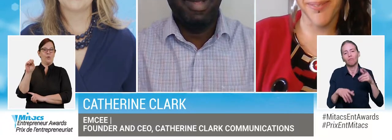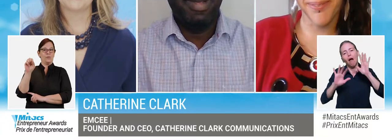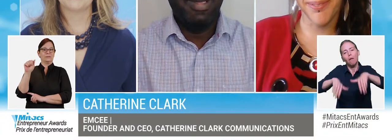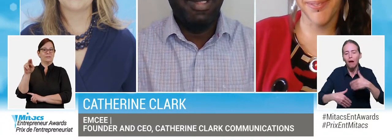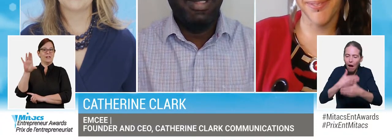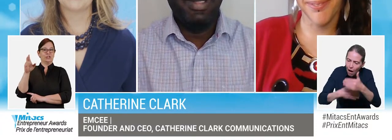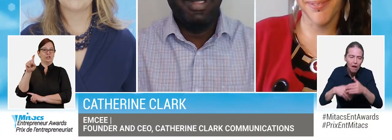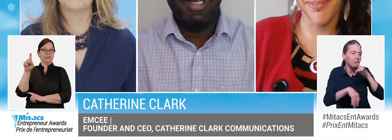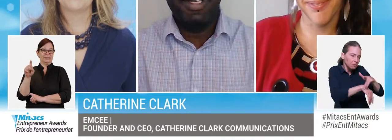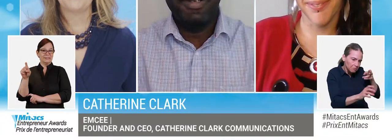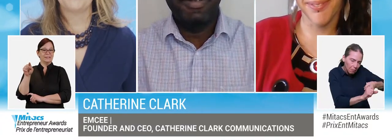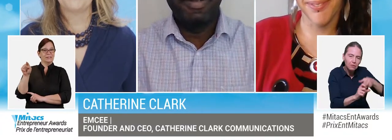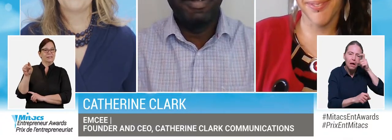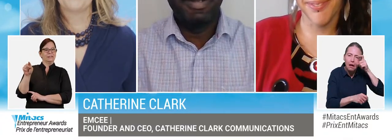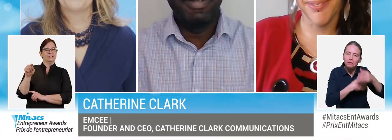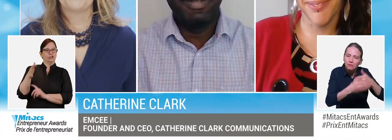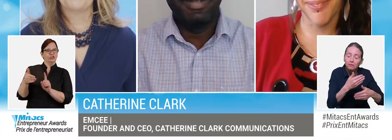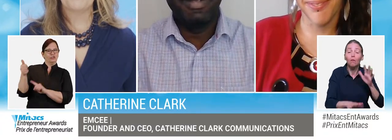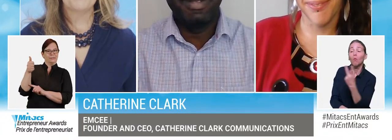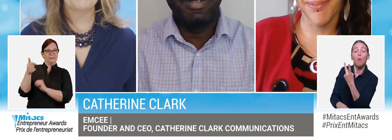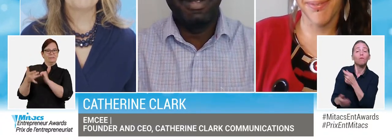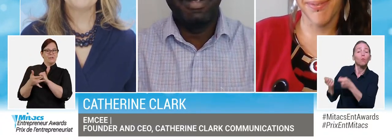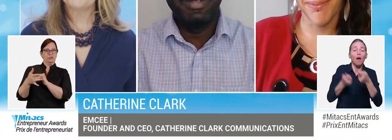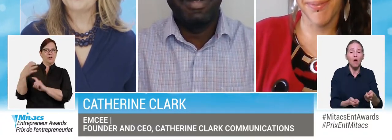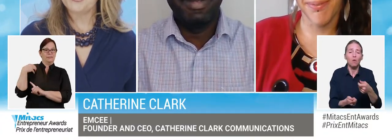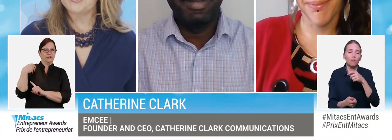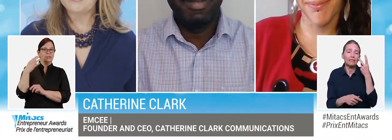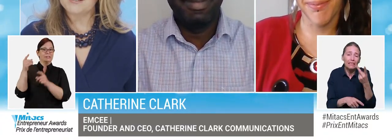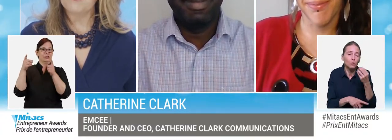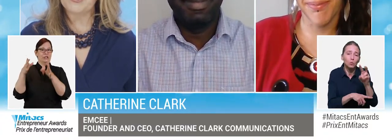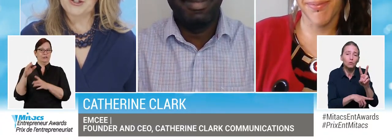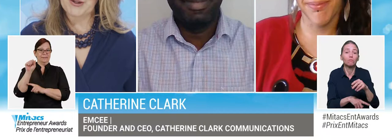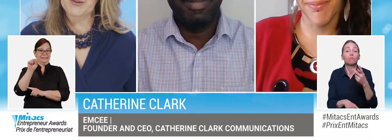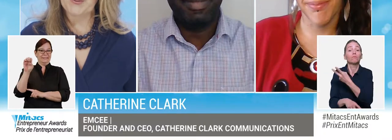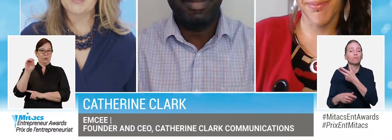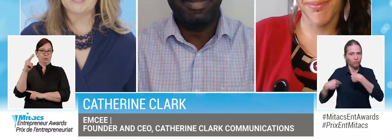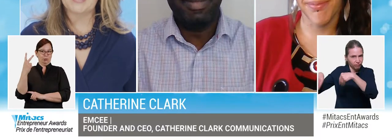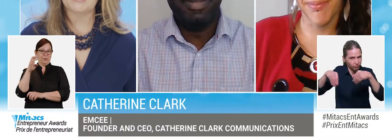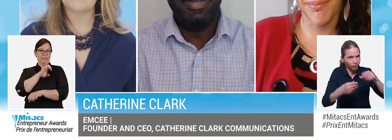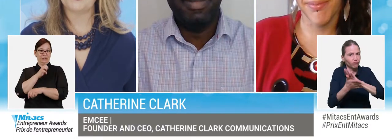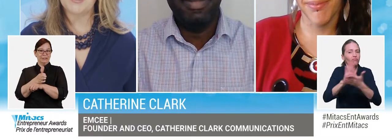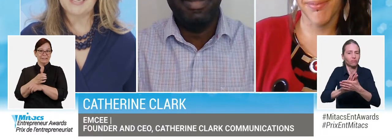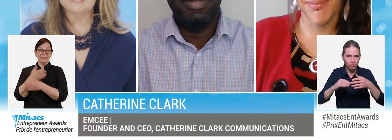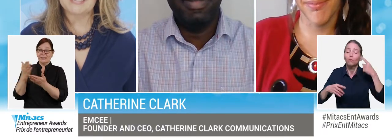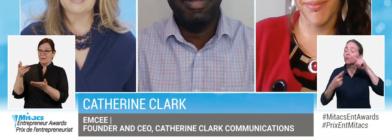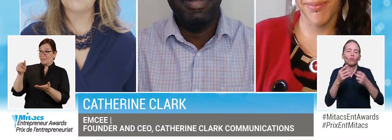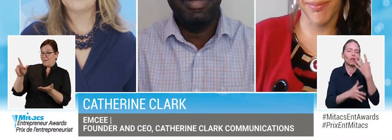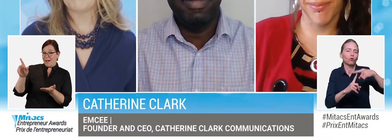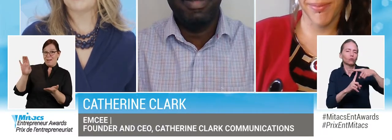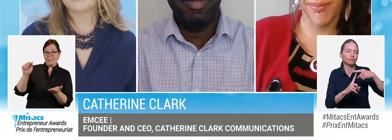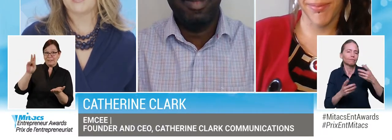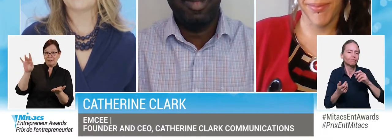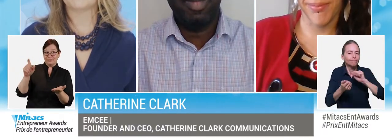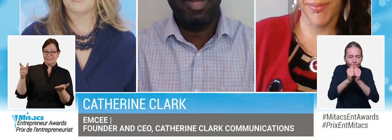Thank you. Thank you. Well, Paul, my first question is for you. In 2018, you did a Mitacs